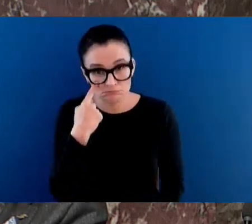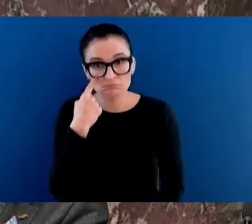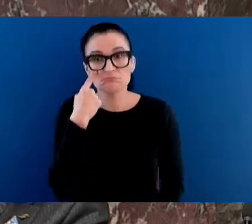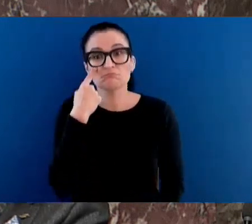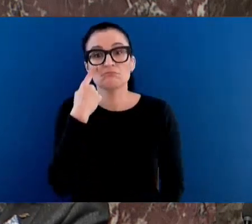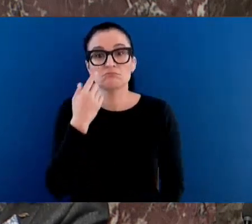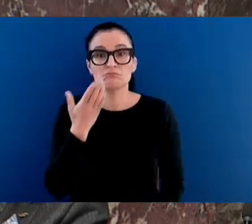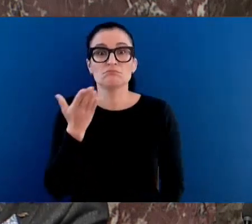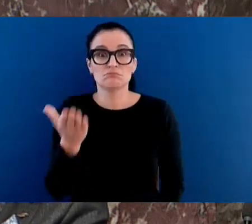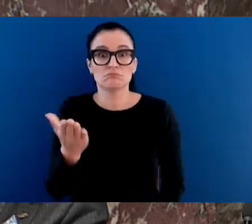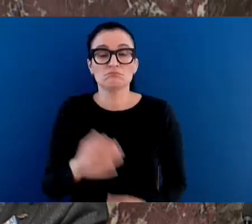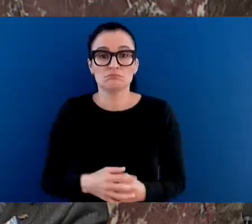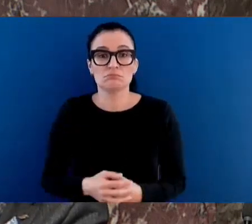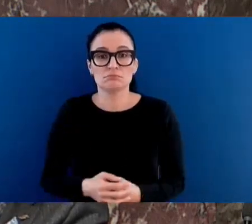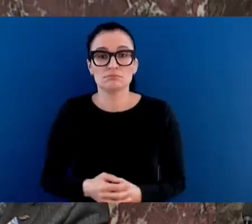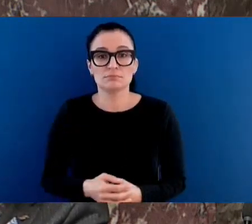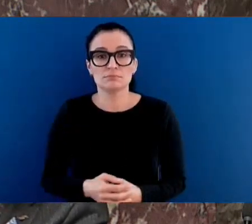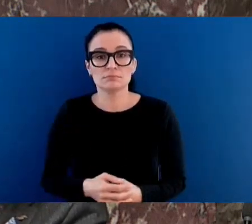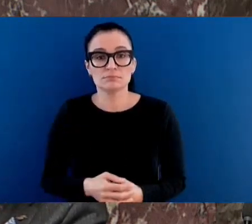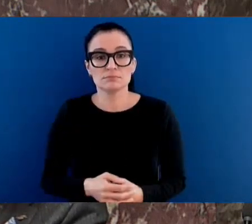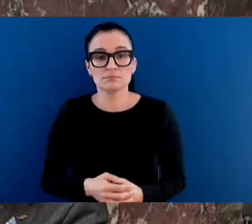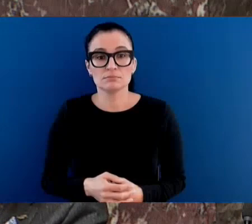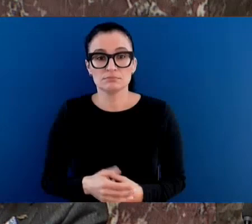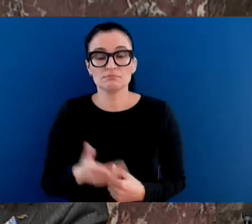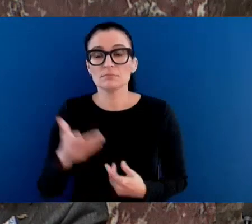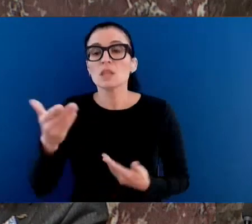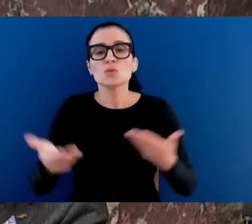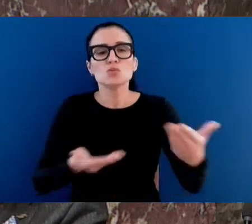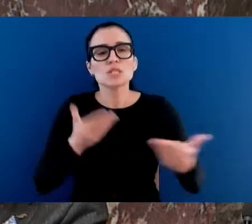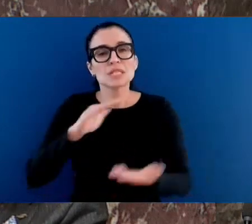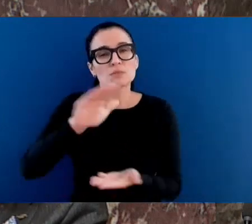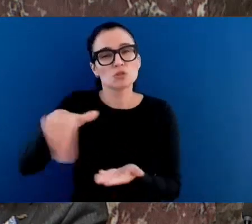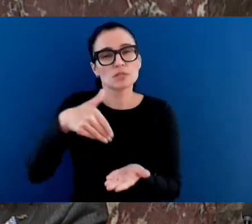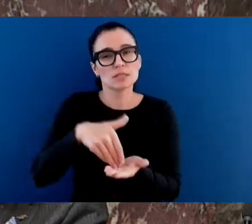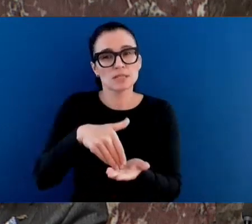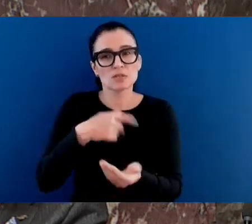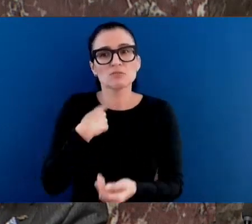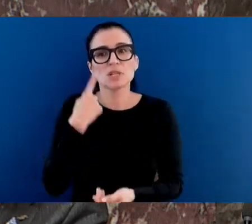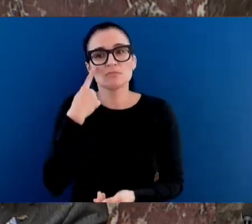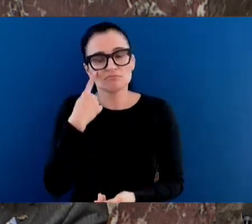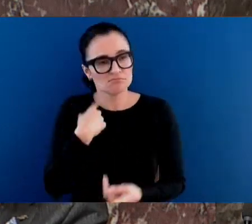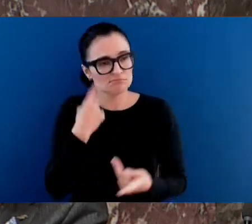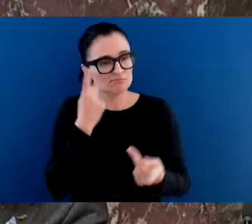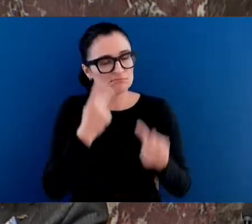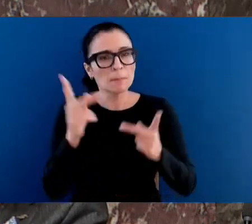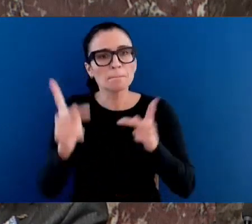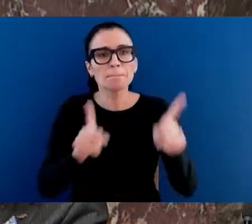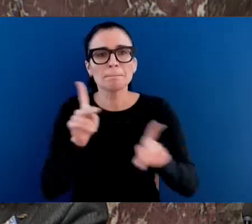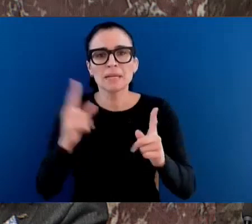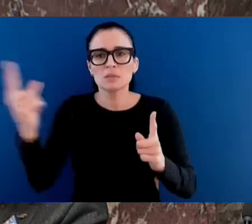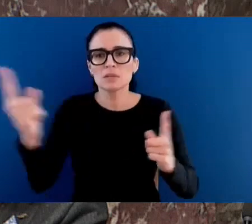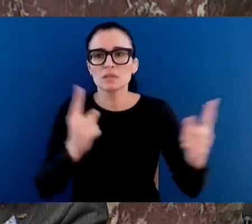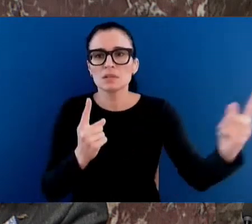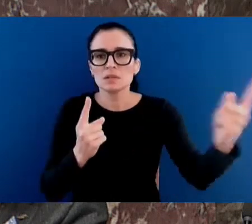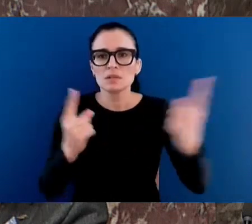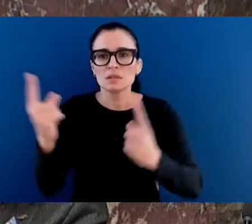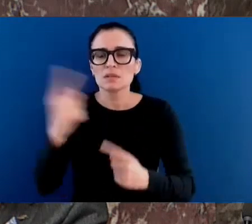faces of people coming through. Some people thinking it might be the last time they see their house.